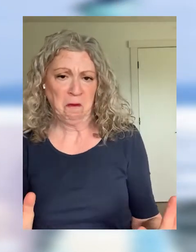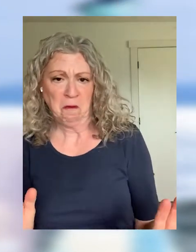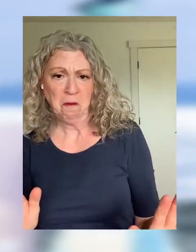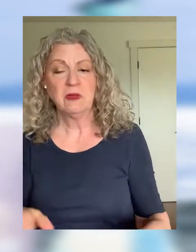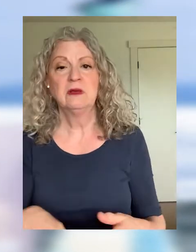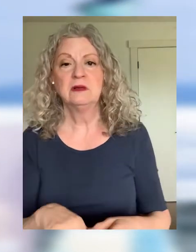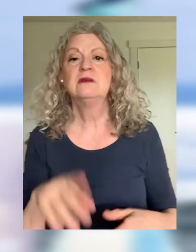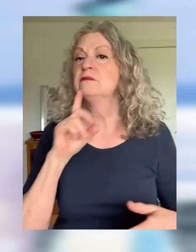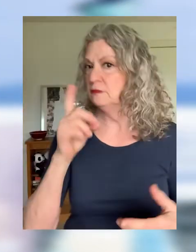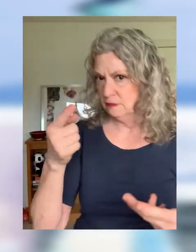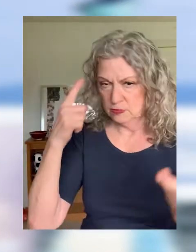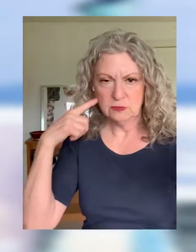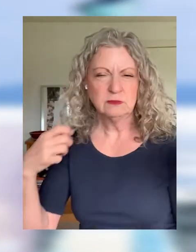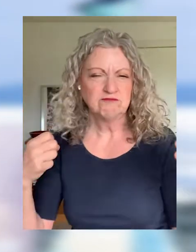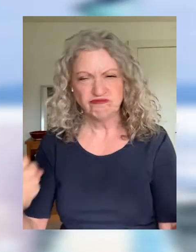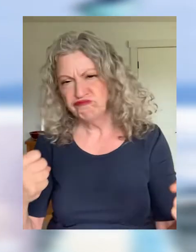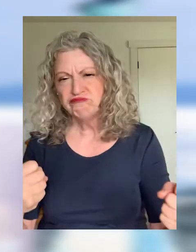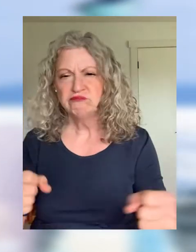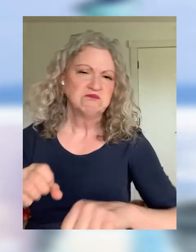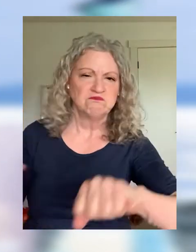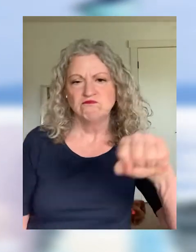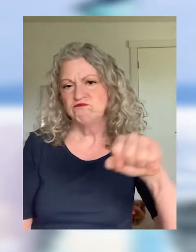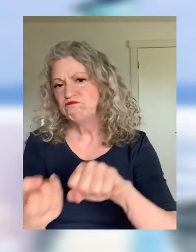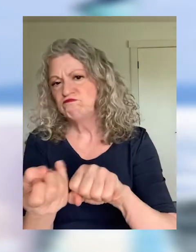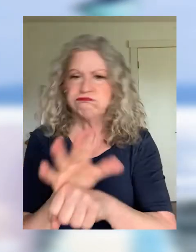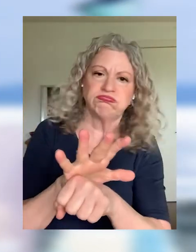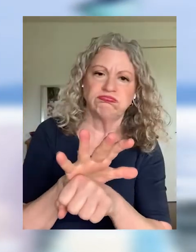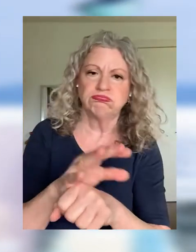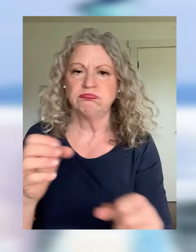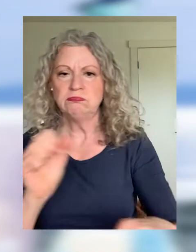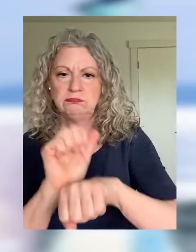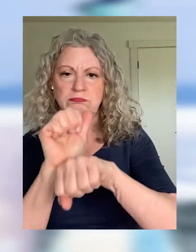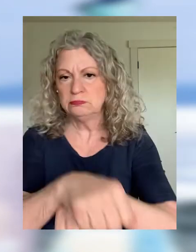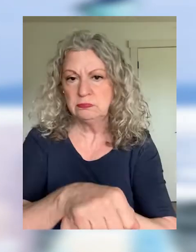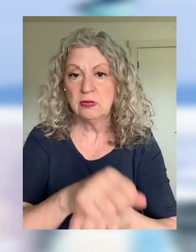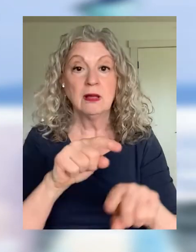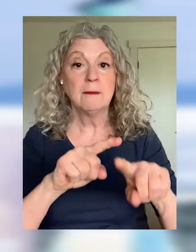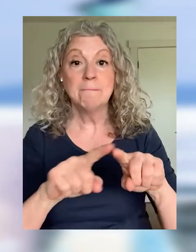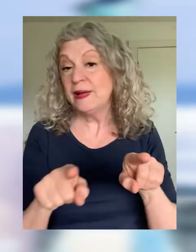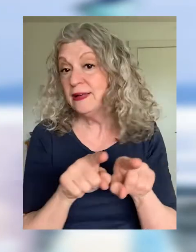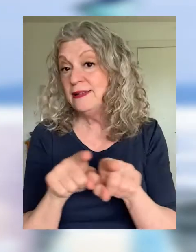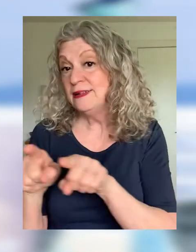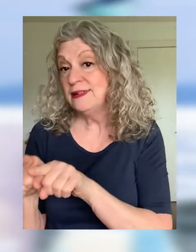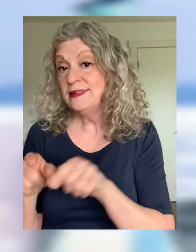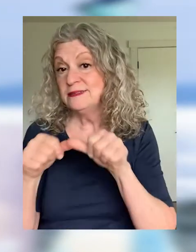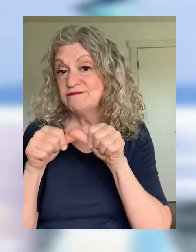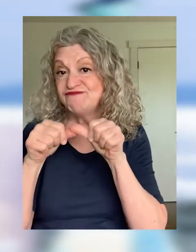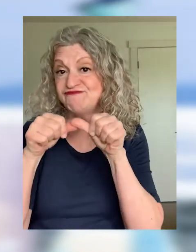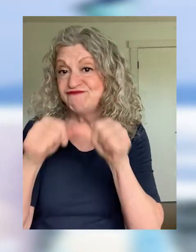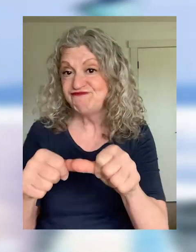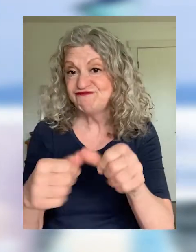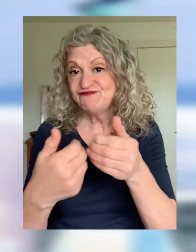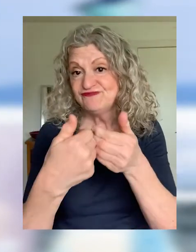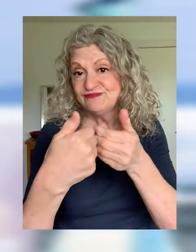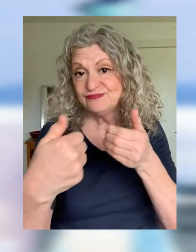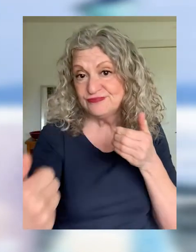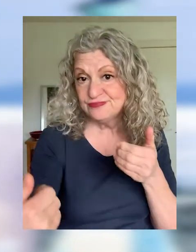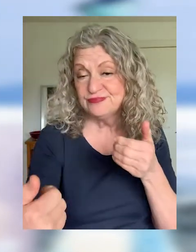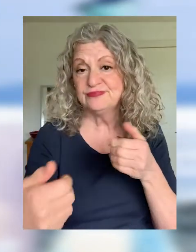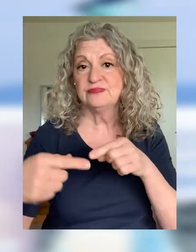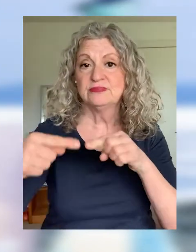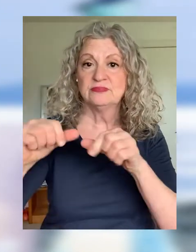They were resilient COVID warriors. But as our separation from one another has gone on and